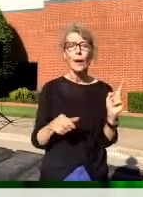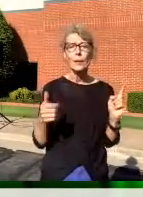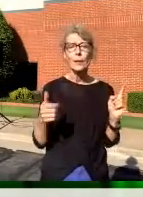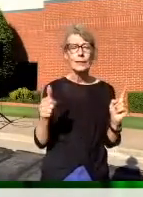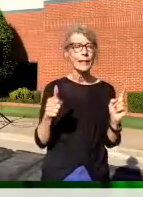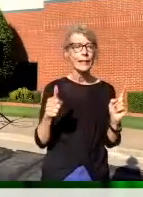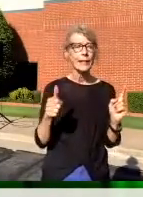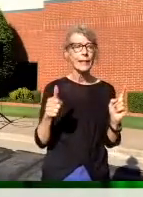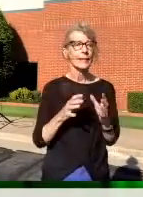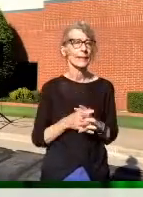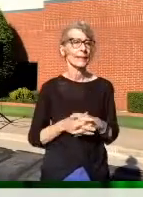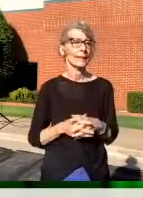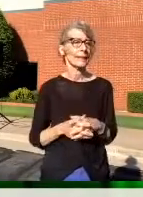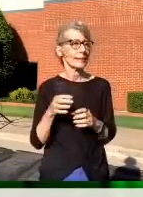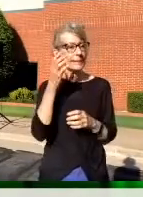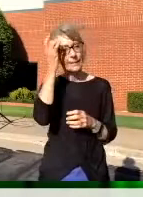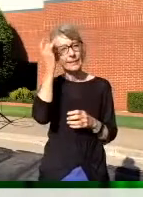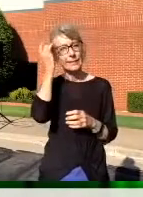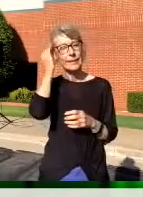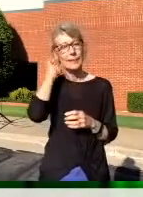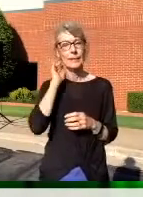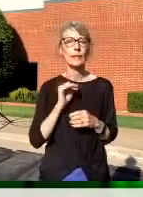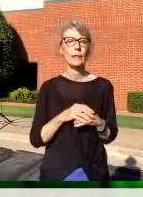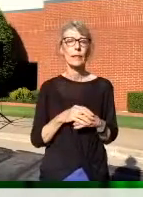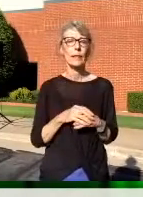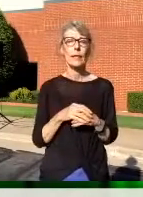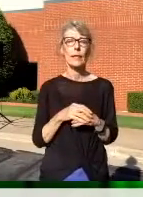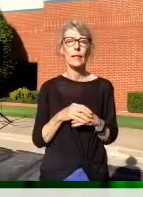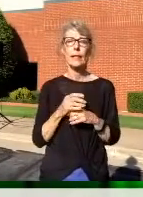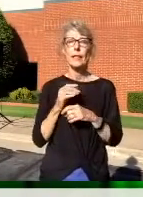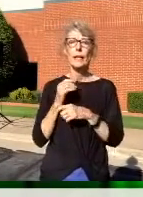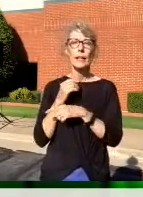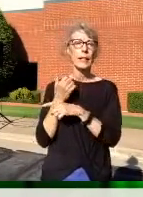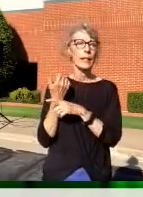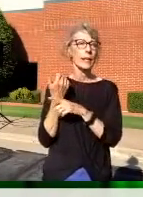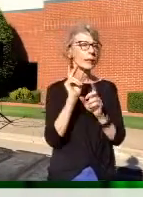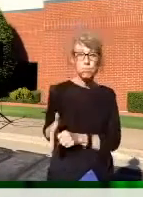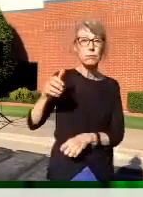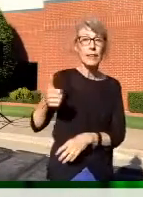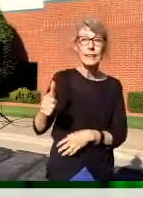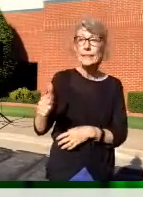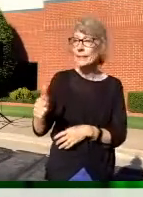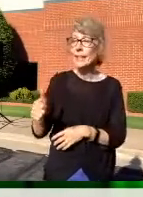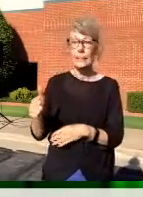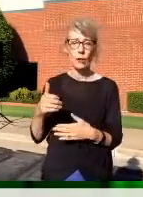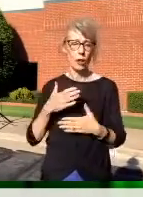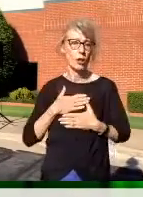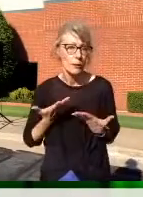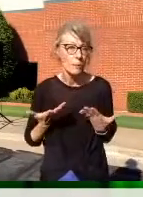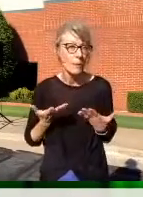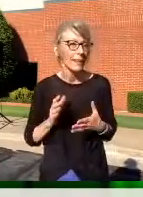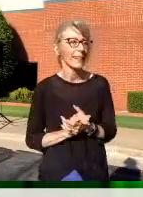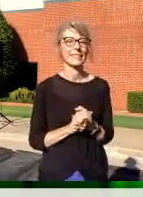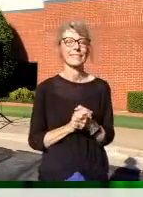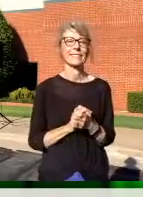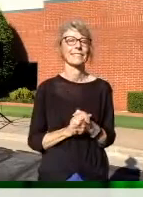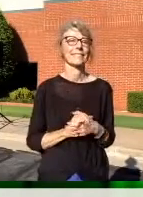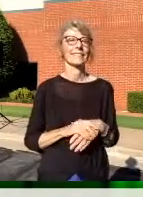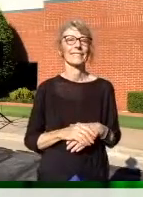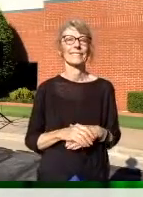10, 9. Is anybody a 10? Can you just raise your hand if you're a 10? You want to admit that? Thank you. I appreciate that.